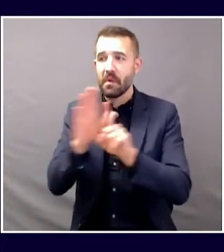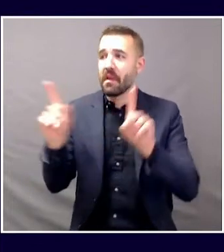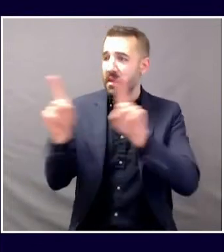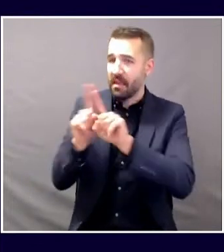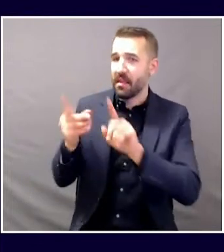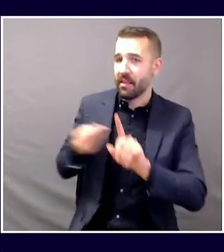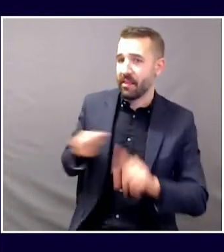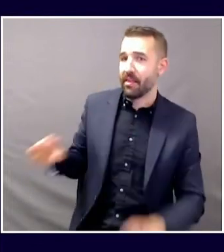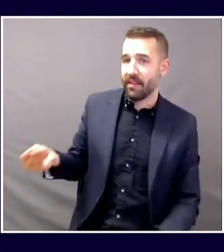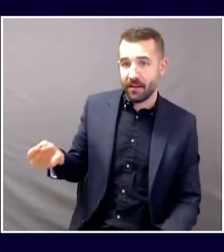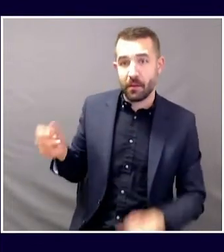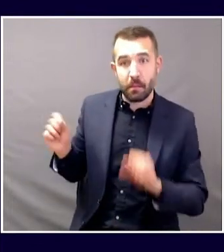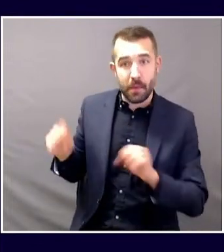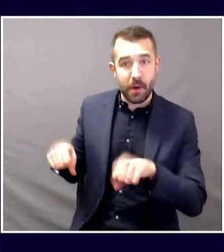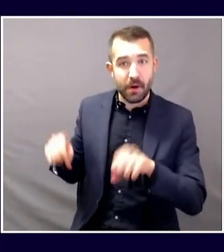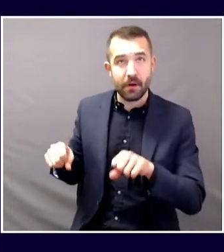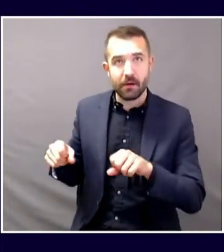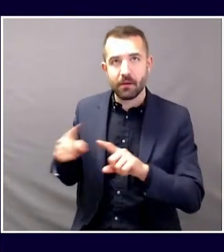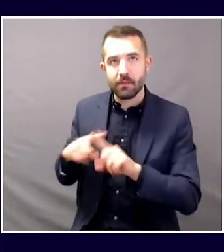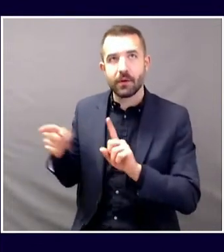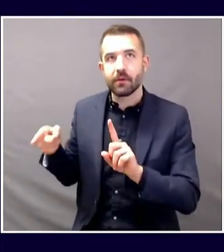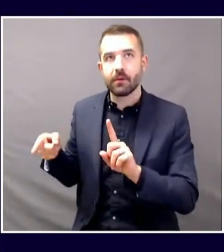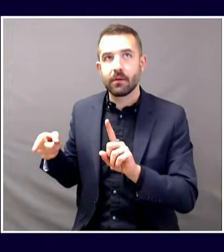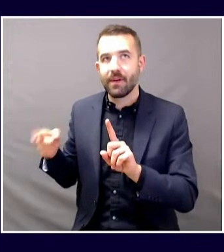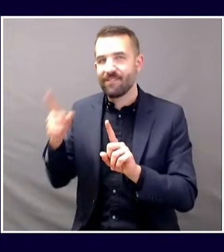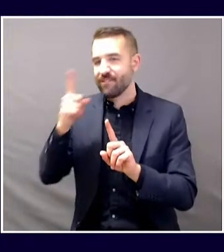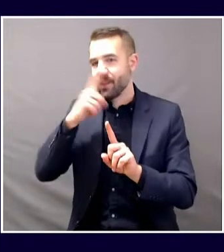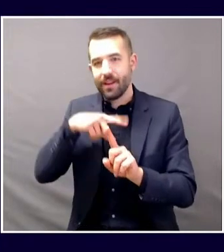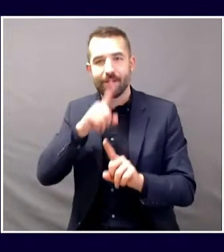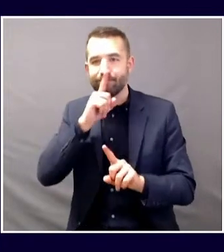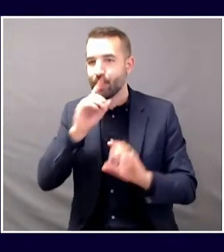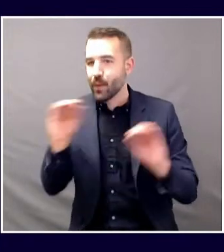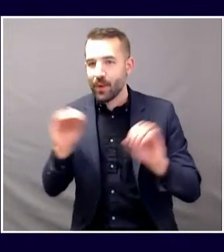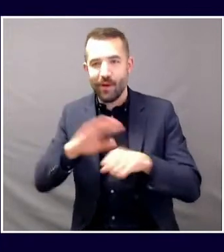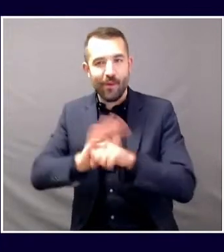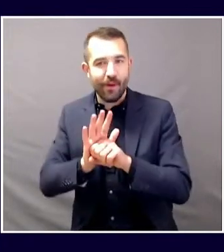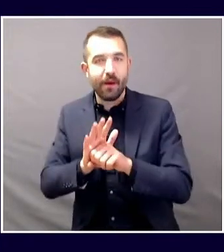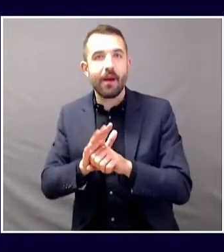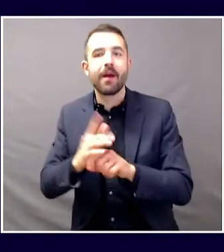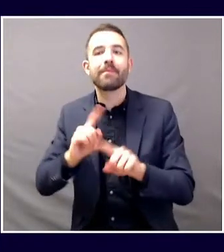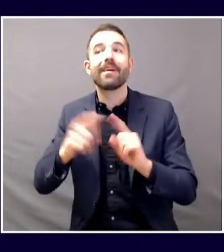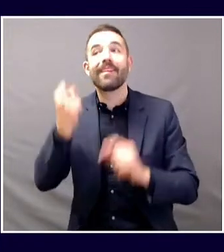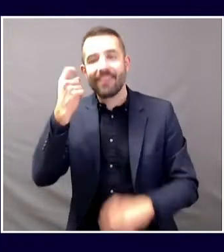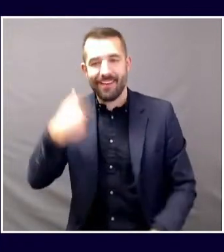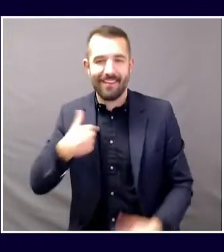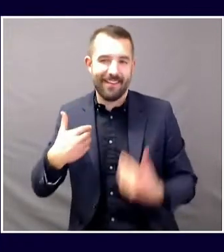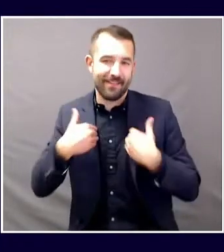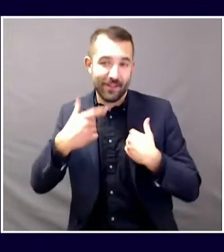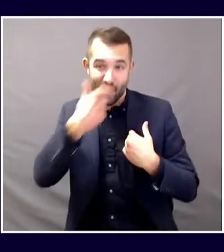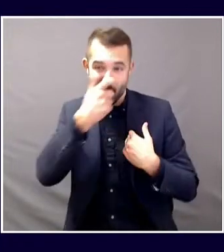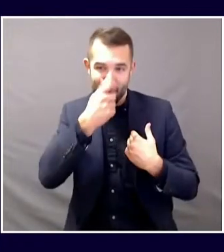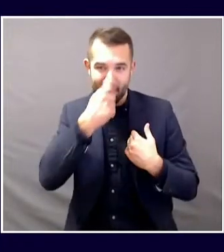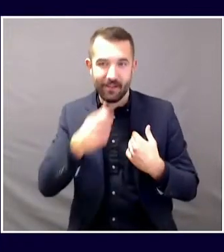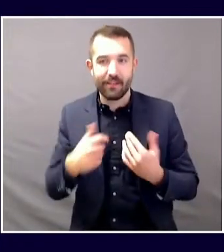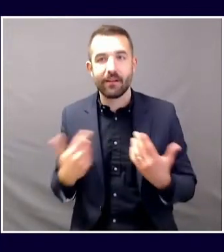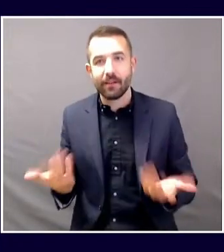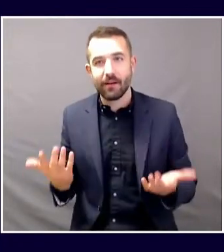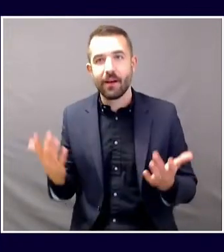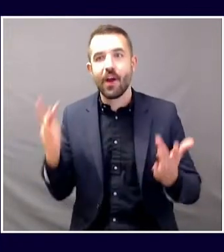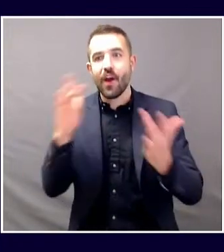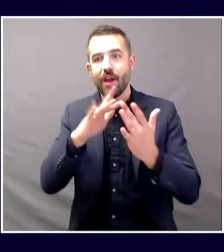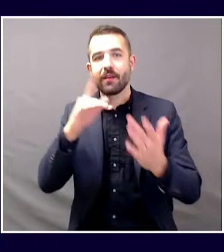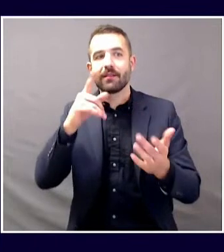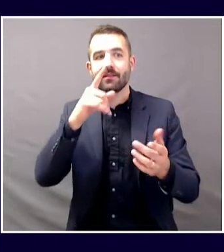our case investigators would work with them to figure out where they got it from and get them tested, an increasing percentage of